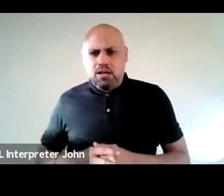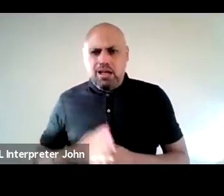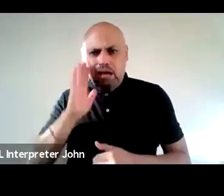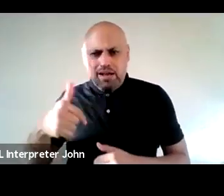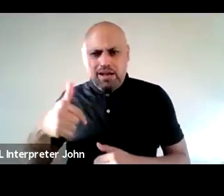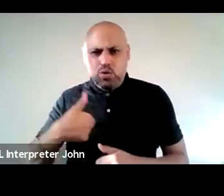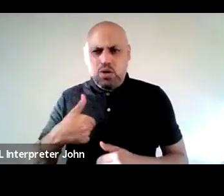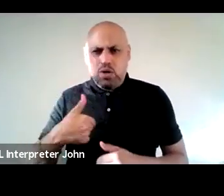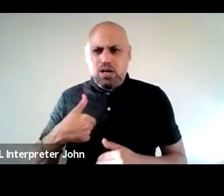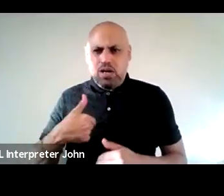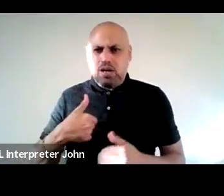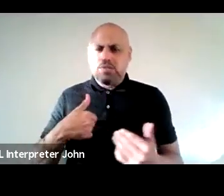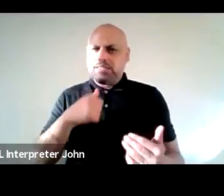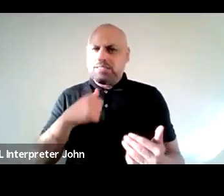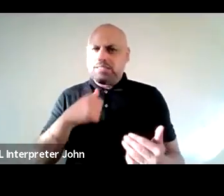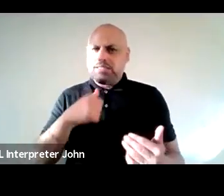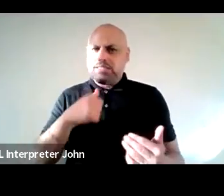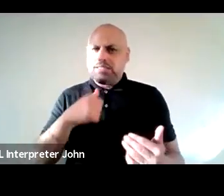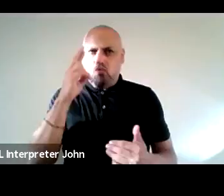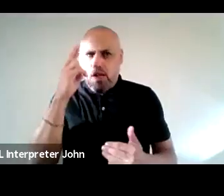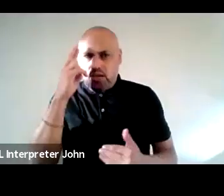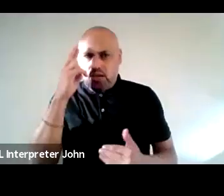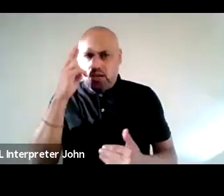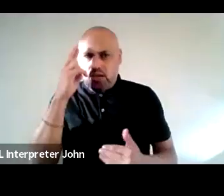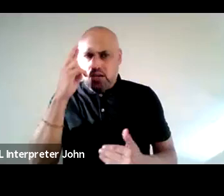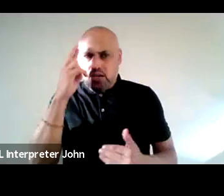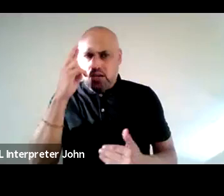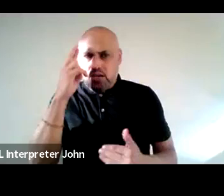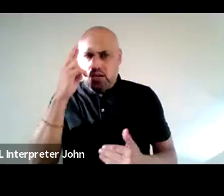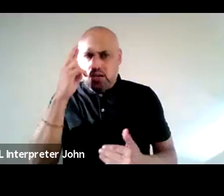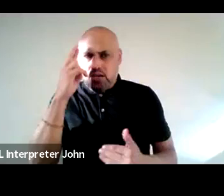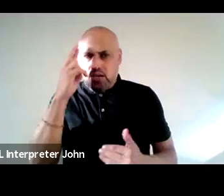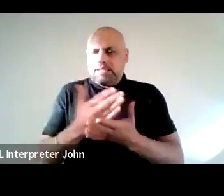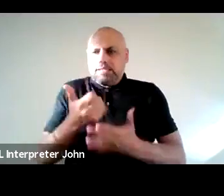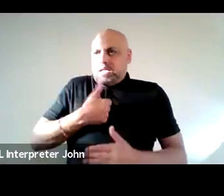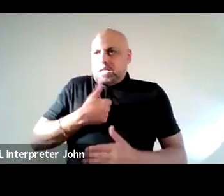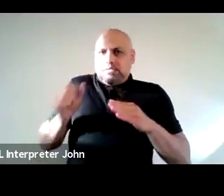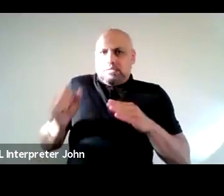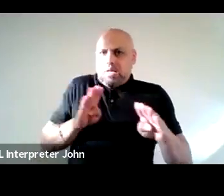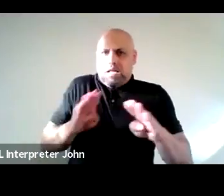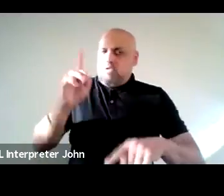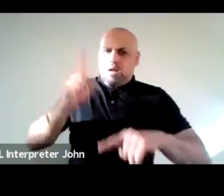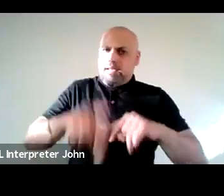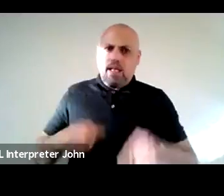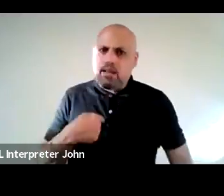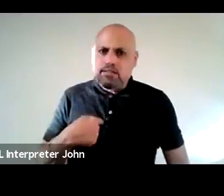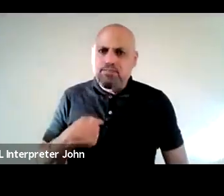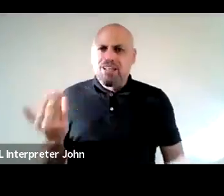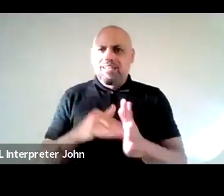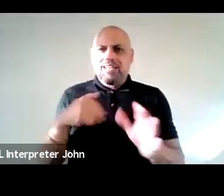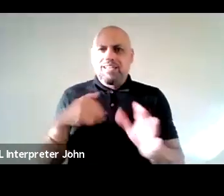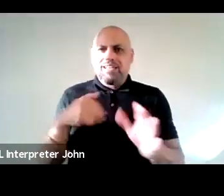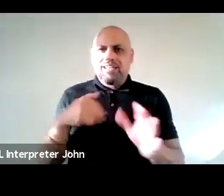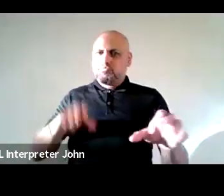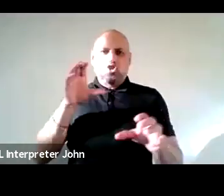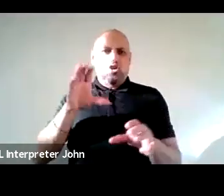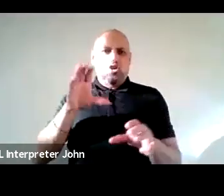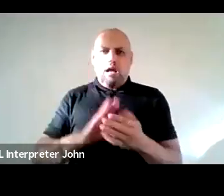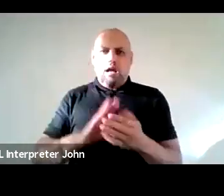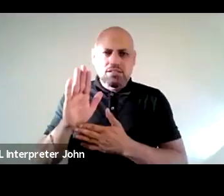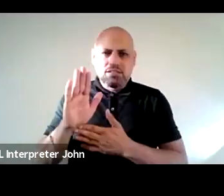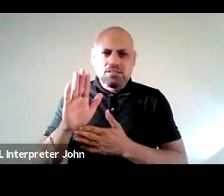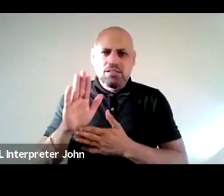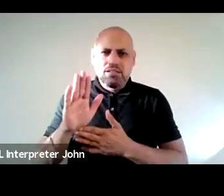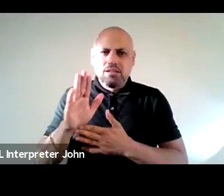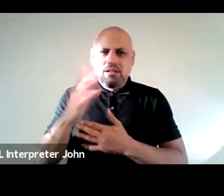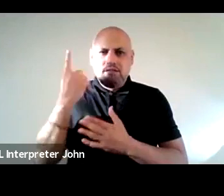being irrational, but I couldn't stop myself from behaving this way. I once again dropped out of college, this time to